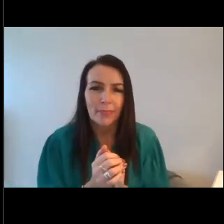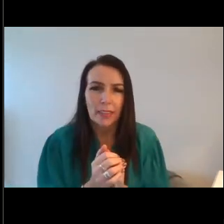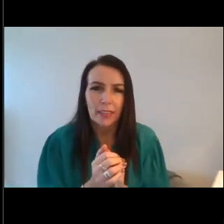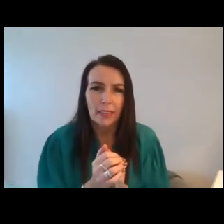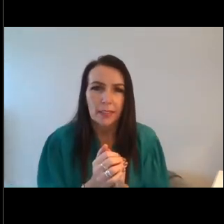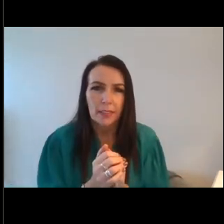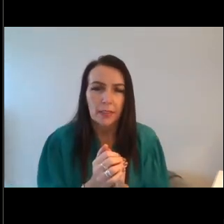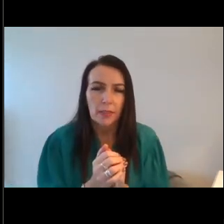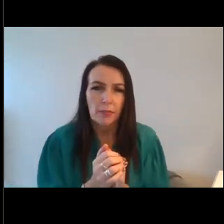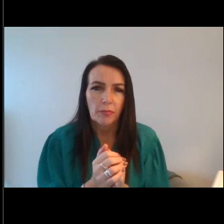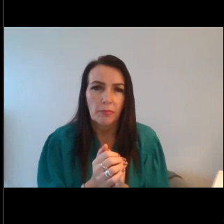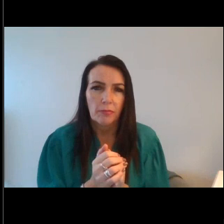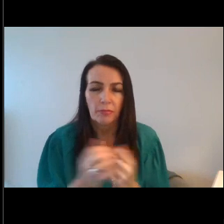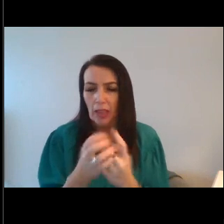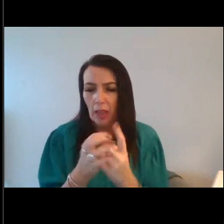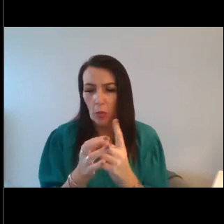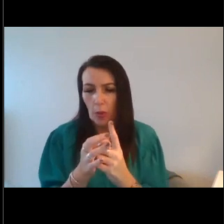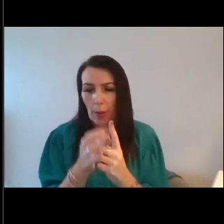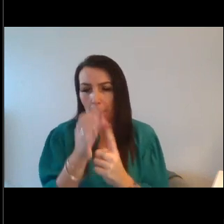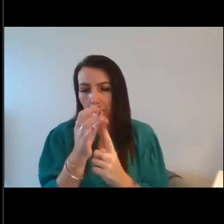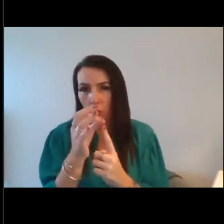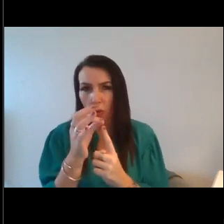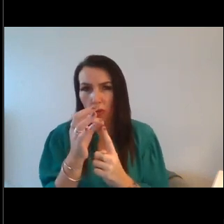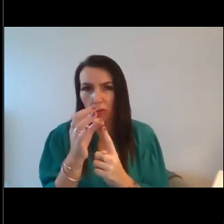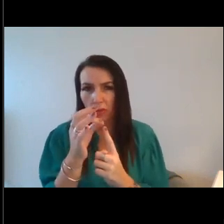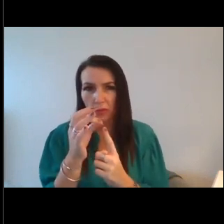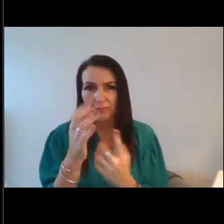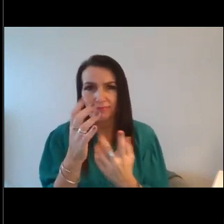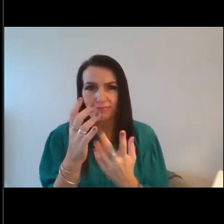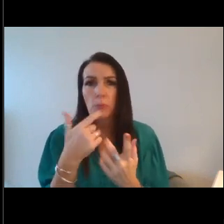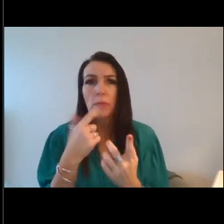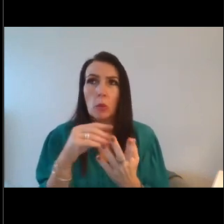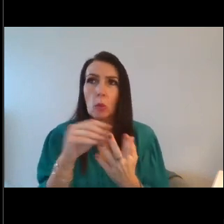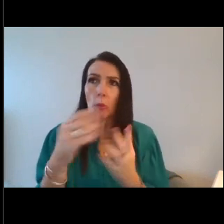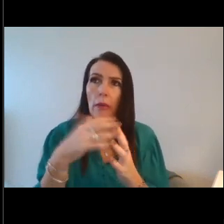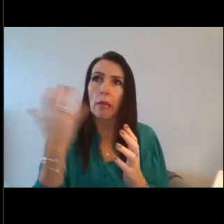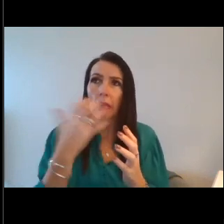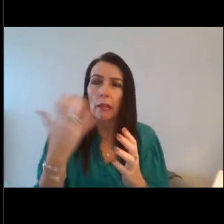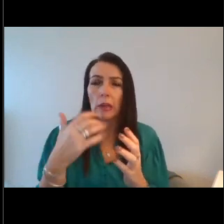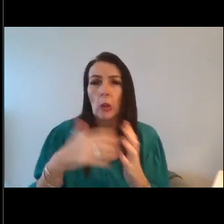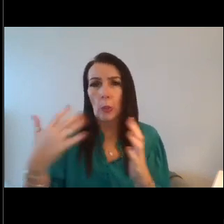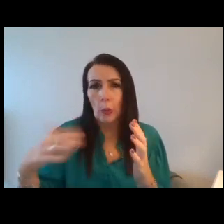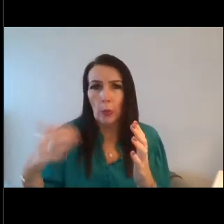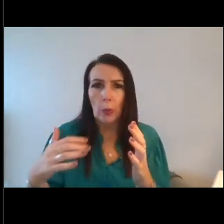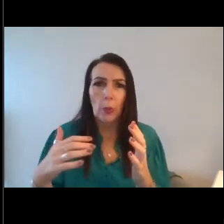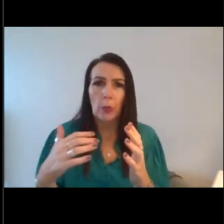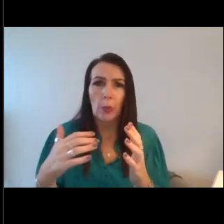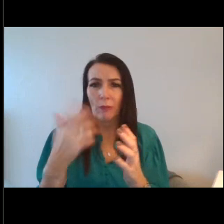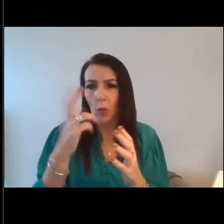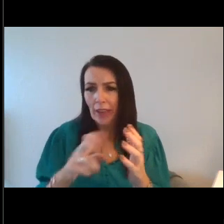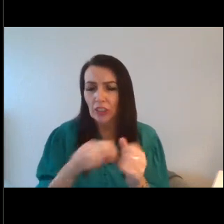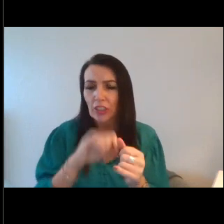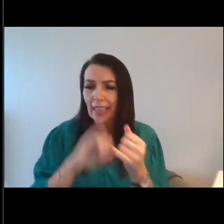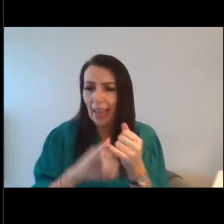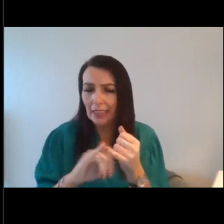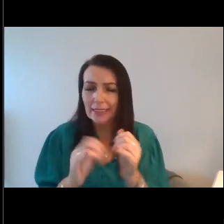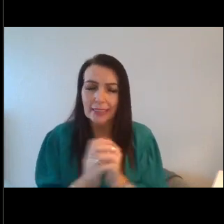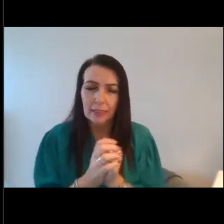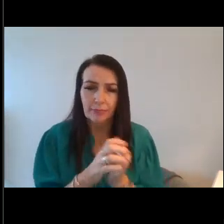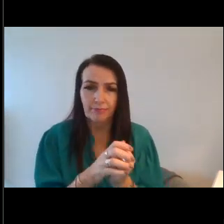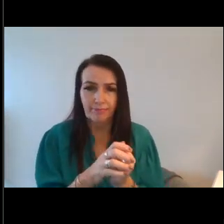to reduce customer fuel bills per pound? And you can do that kind of modeling. Finally, on this